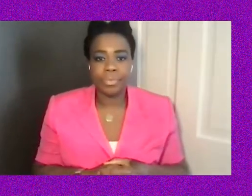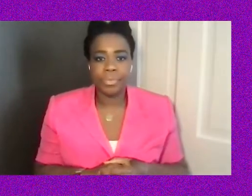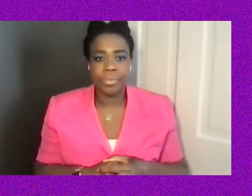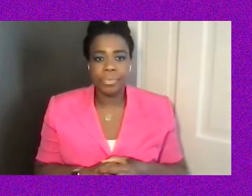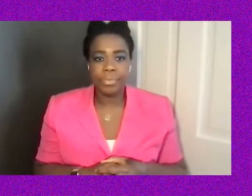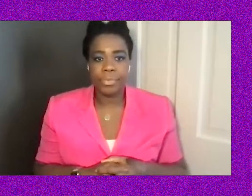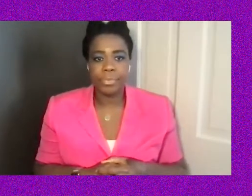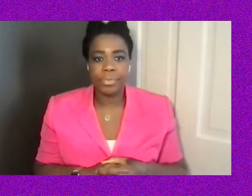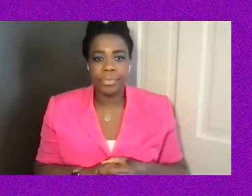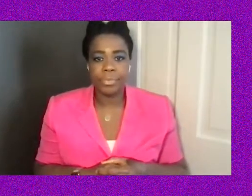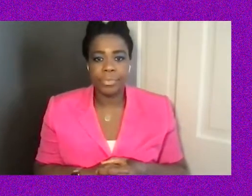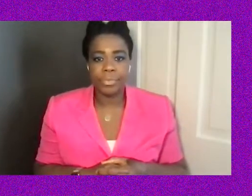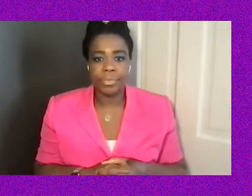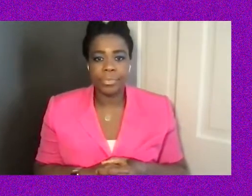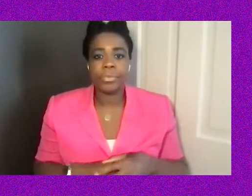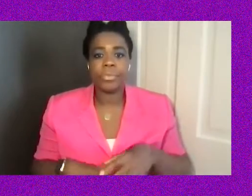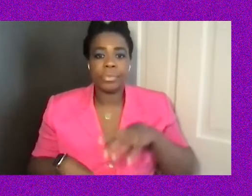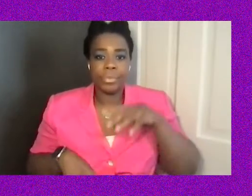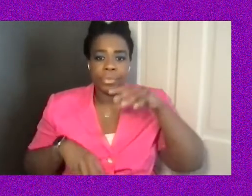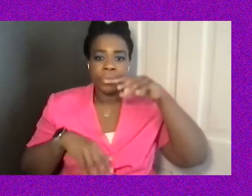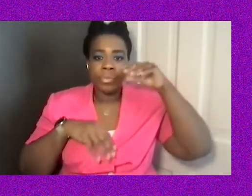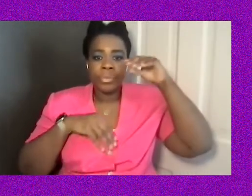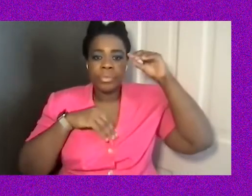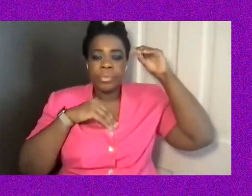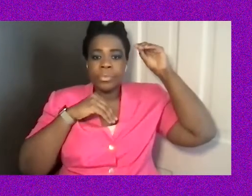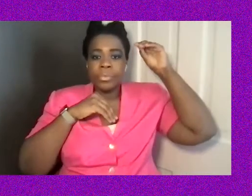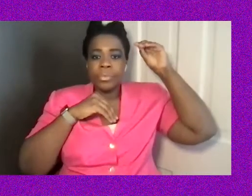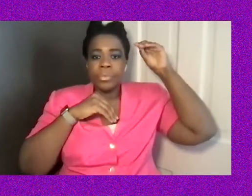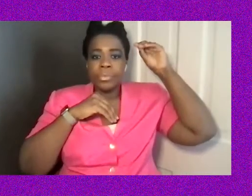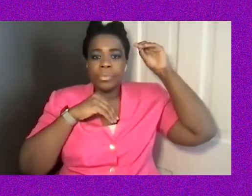Beautiful. And breathe in.